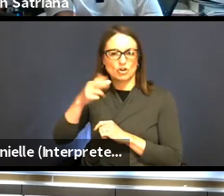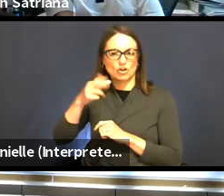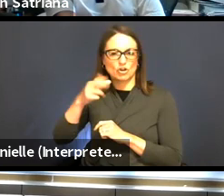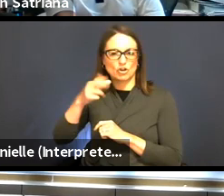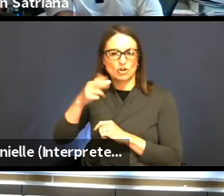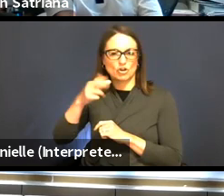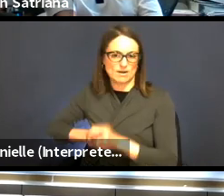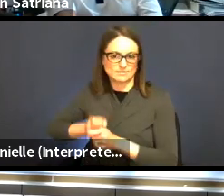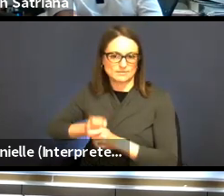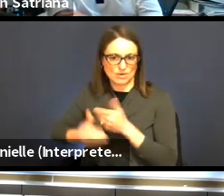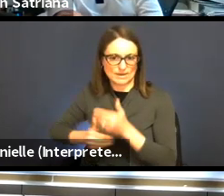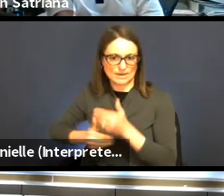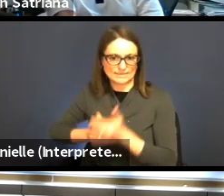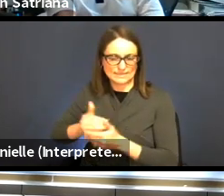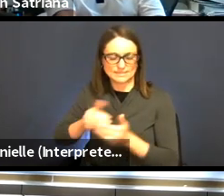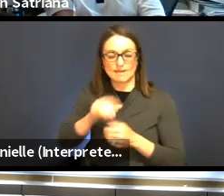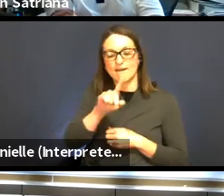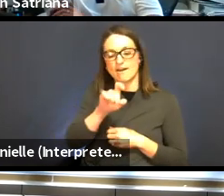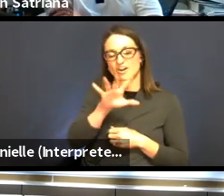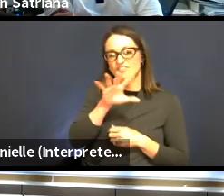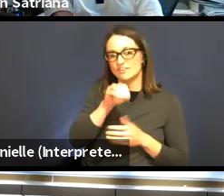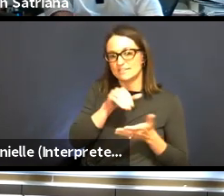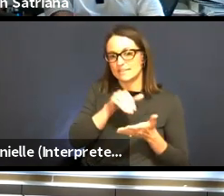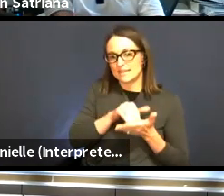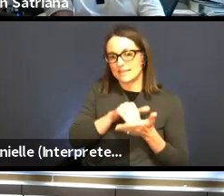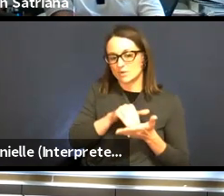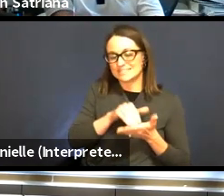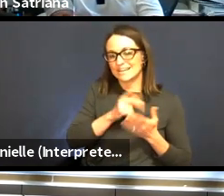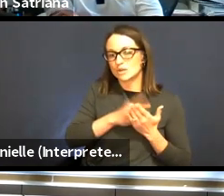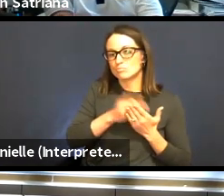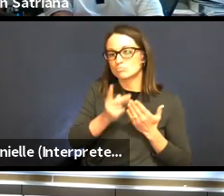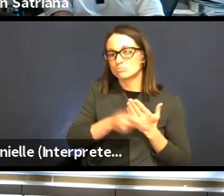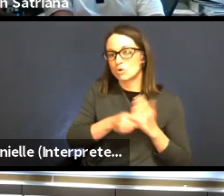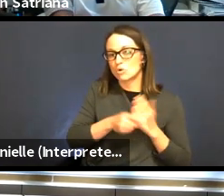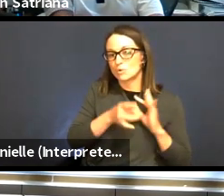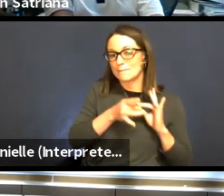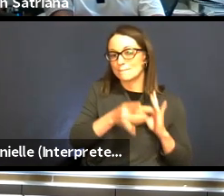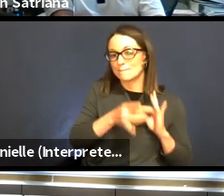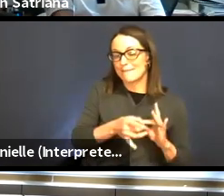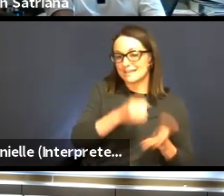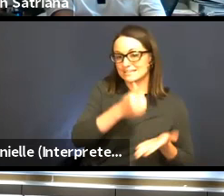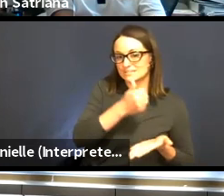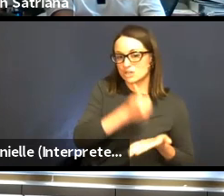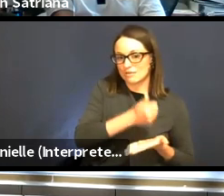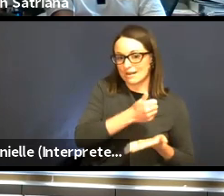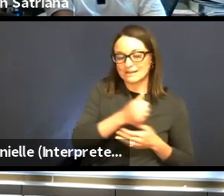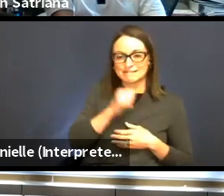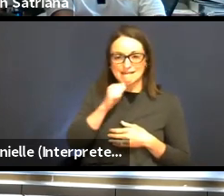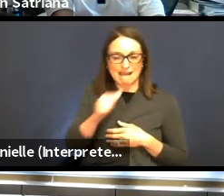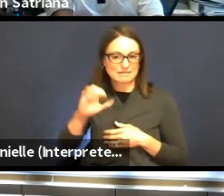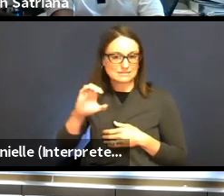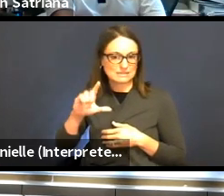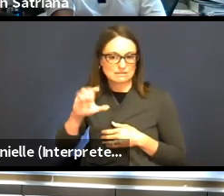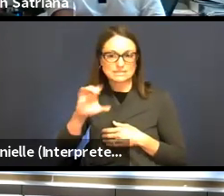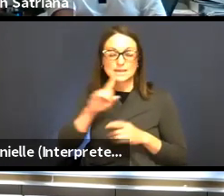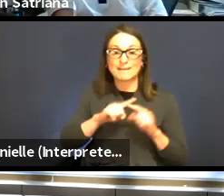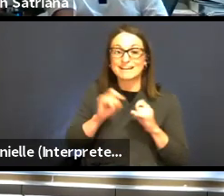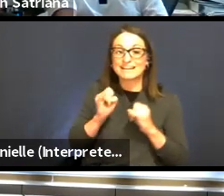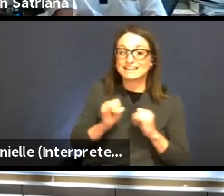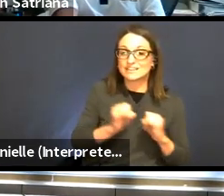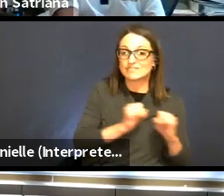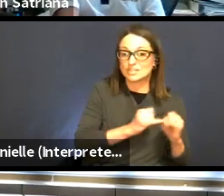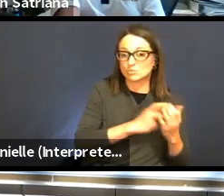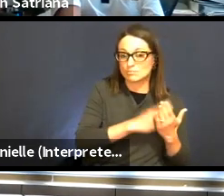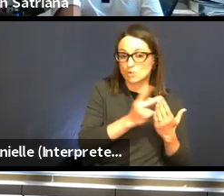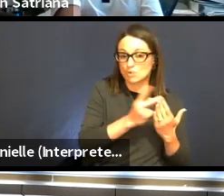$150,000 in program-based accreditation, not HLC institutional accreditation, but individual program,